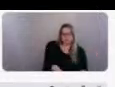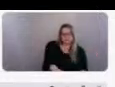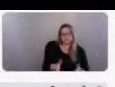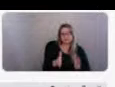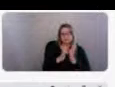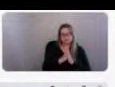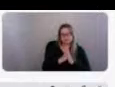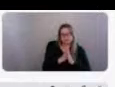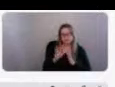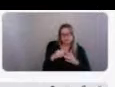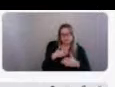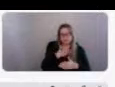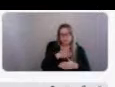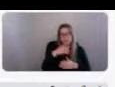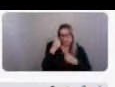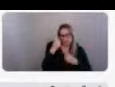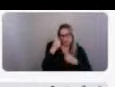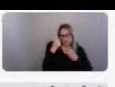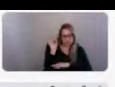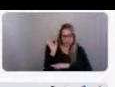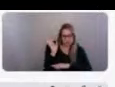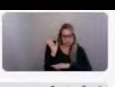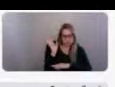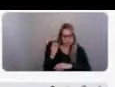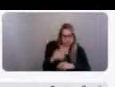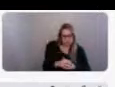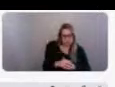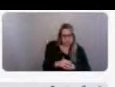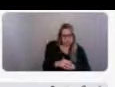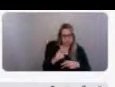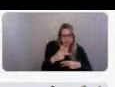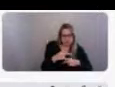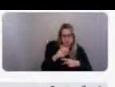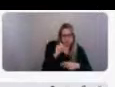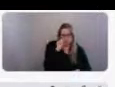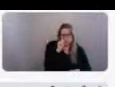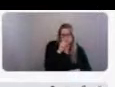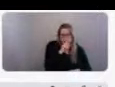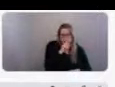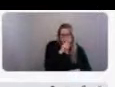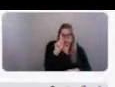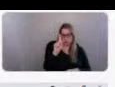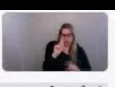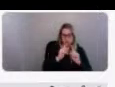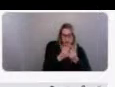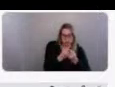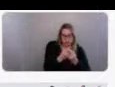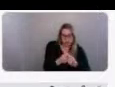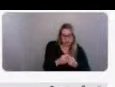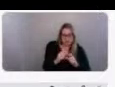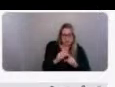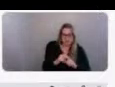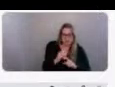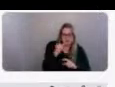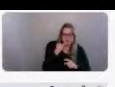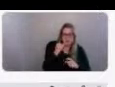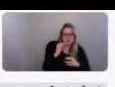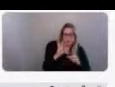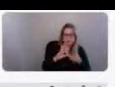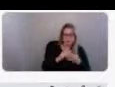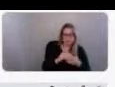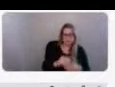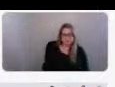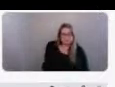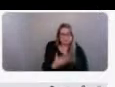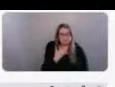that you please consider my testimony and keep scottsdale as one district if population thank you the